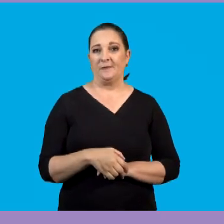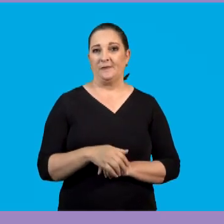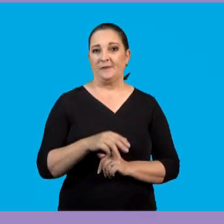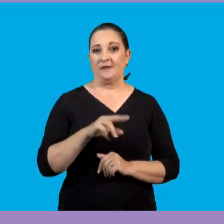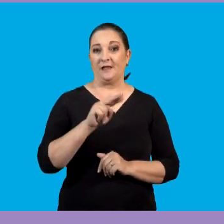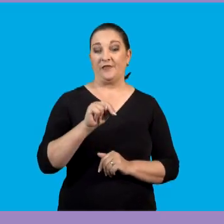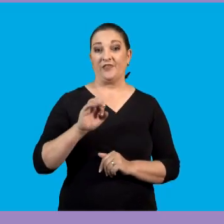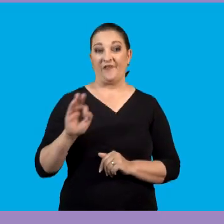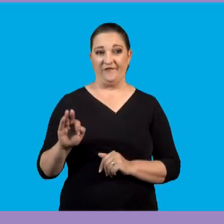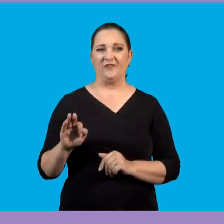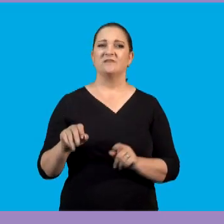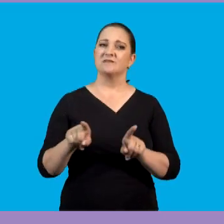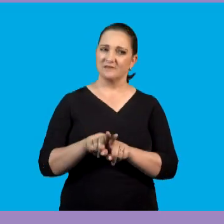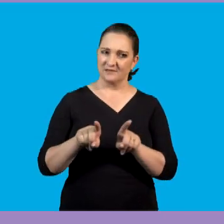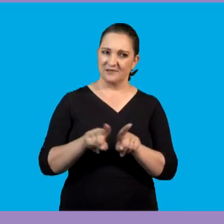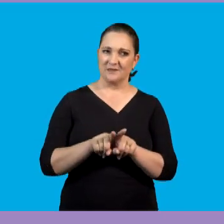angle ML.